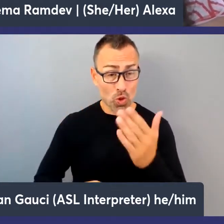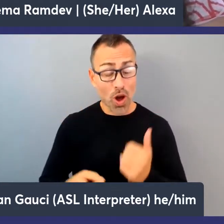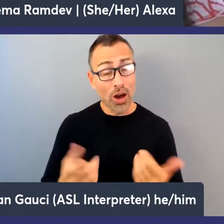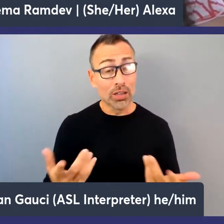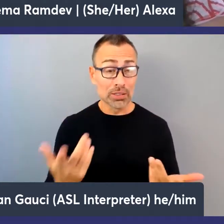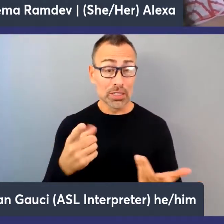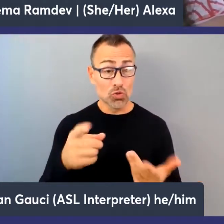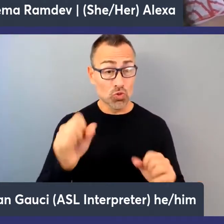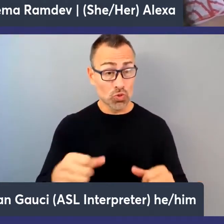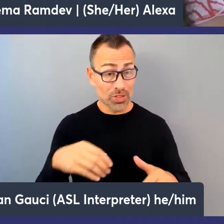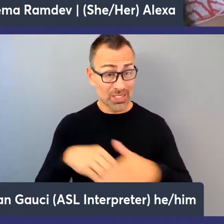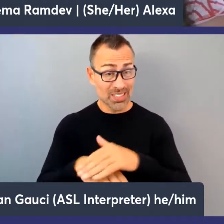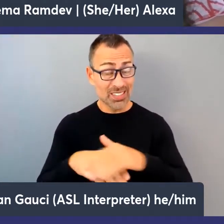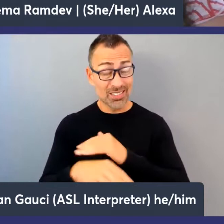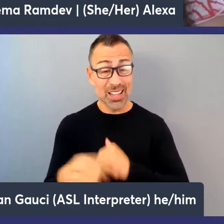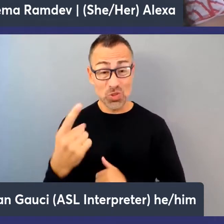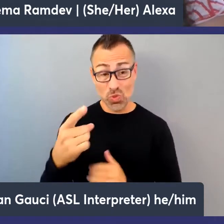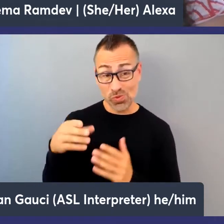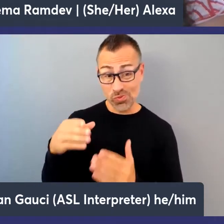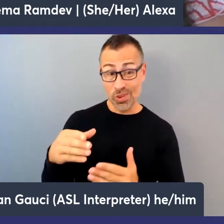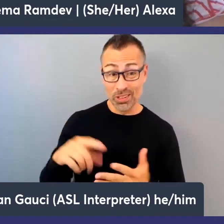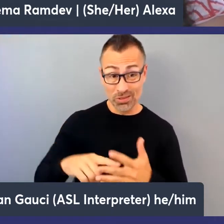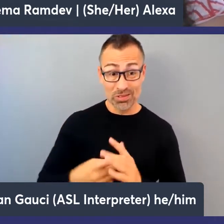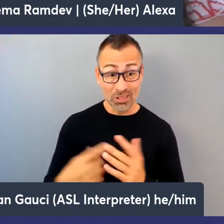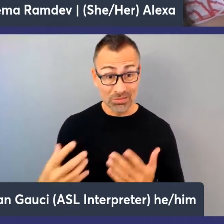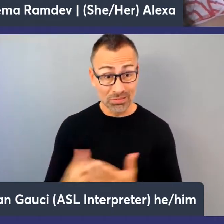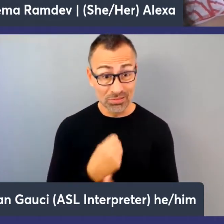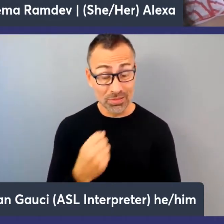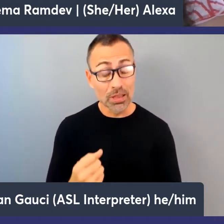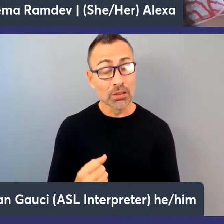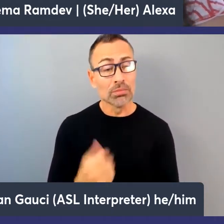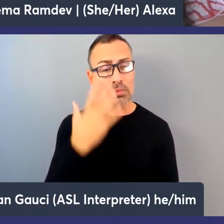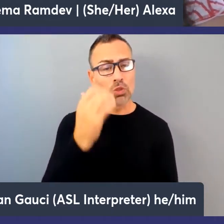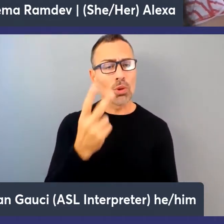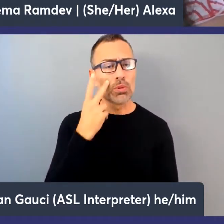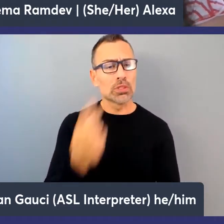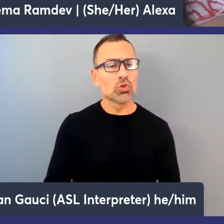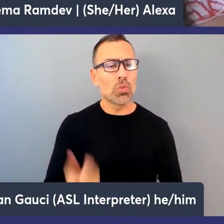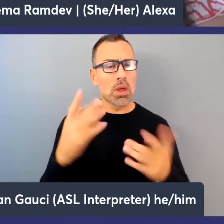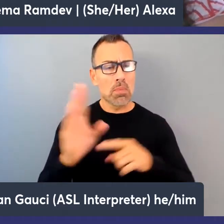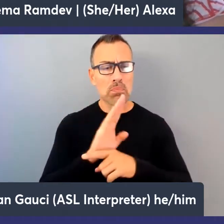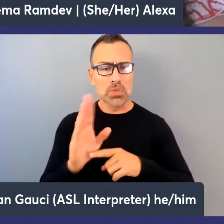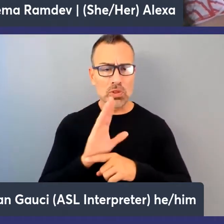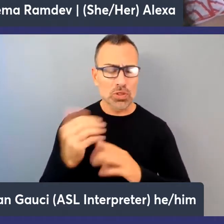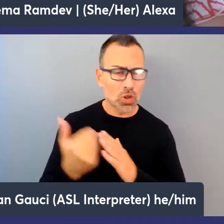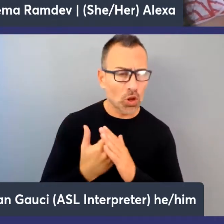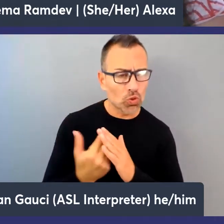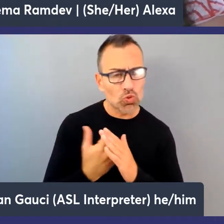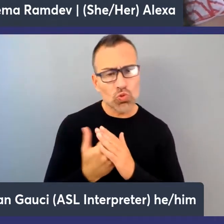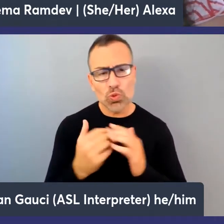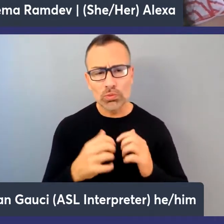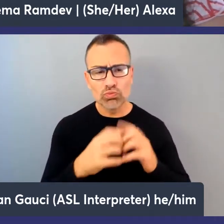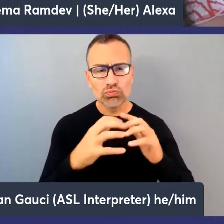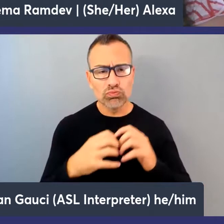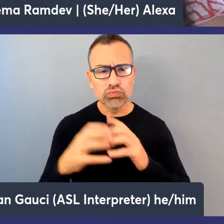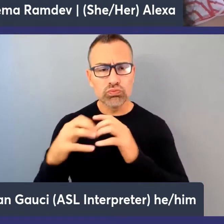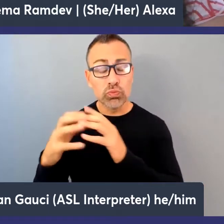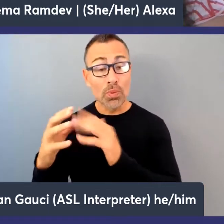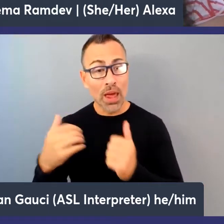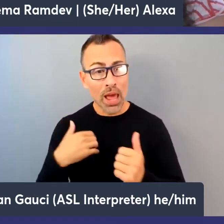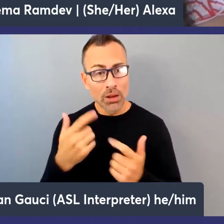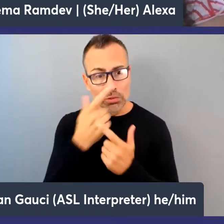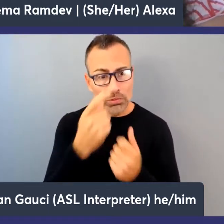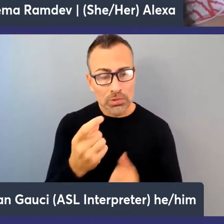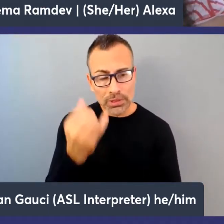to start jumping in. And that is the reason we see so many startups are coming up with a different idea to leverage this data set